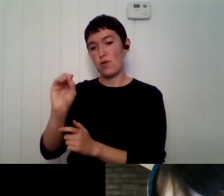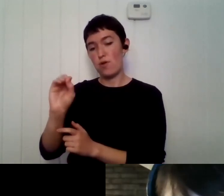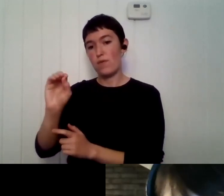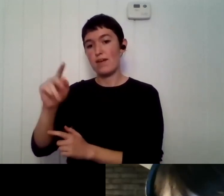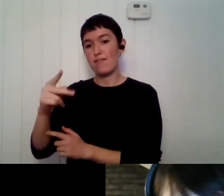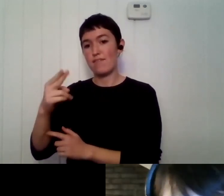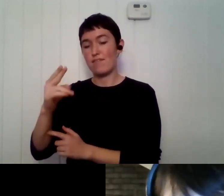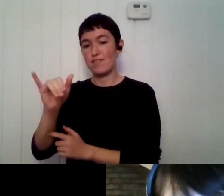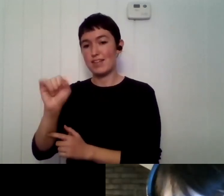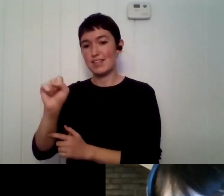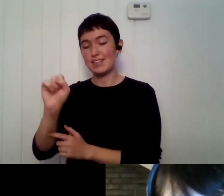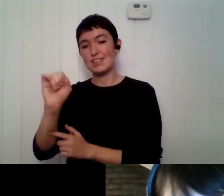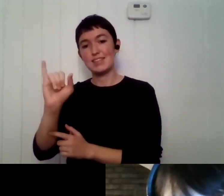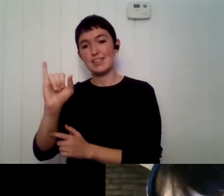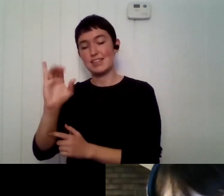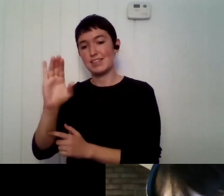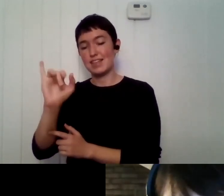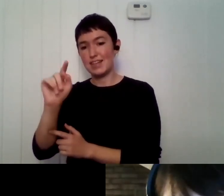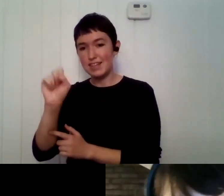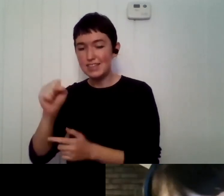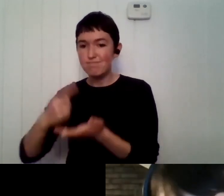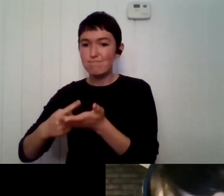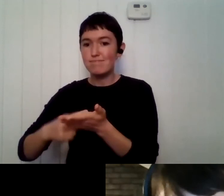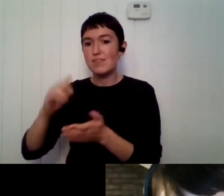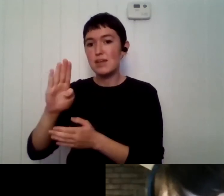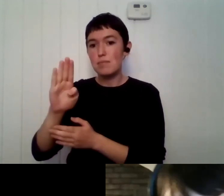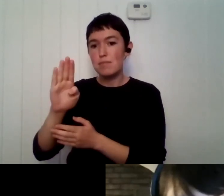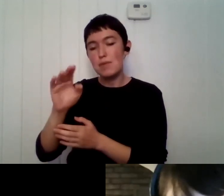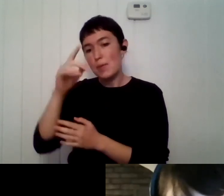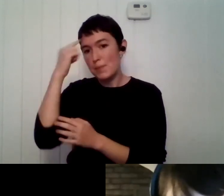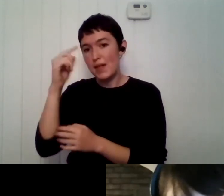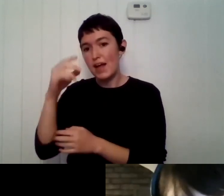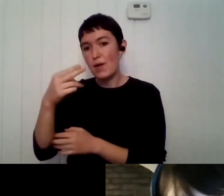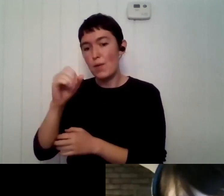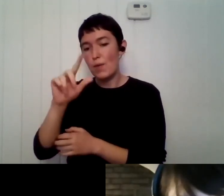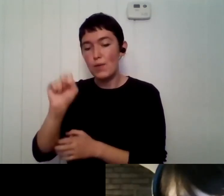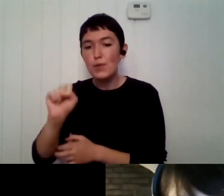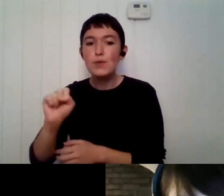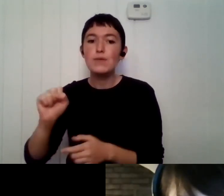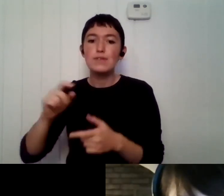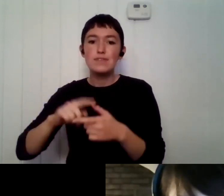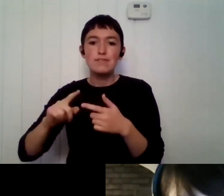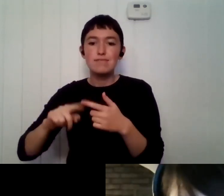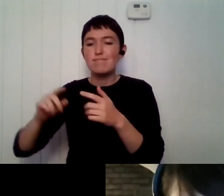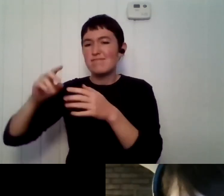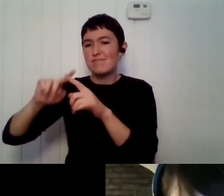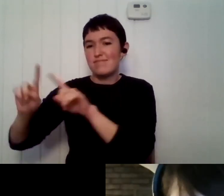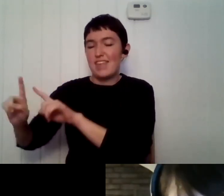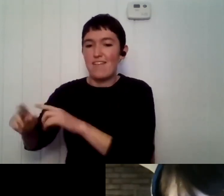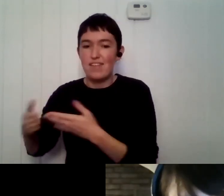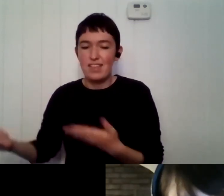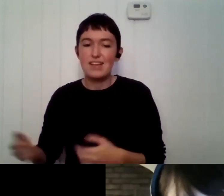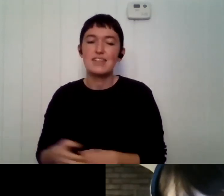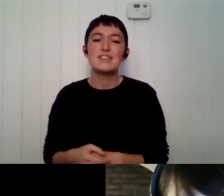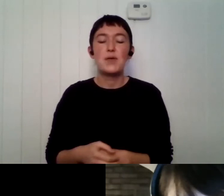join for that. When we don't know the answer, sometimes in biology sessions, I can fill in gaps. And with that one, I definitely don't know